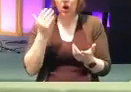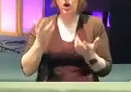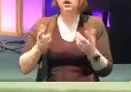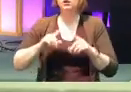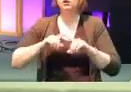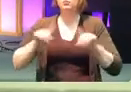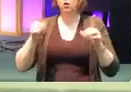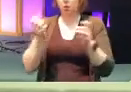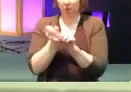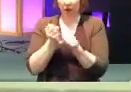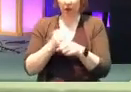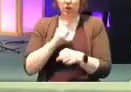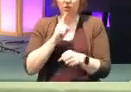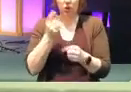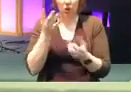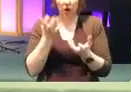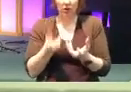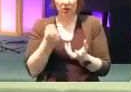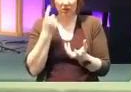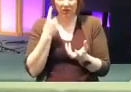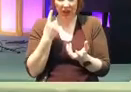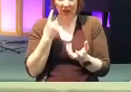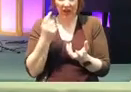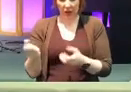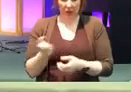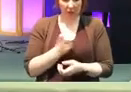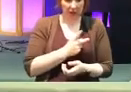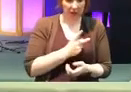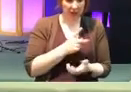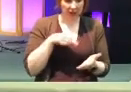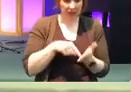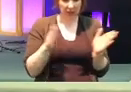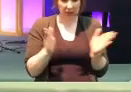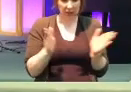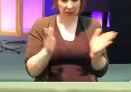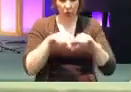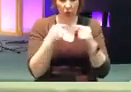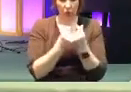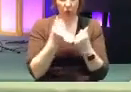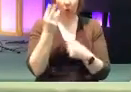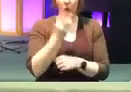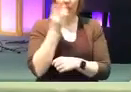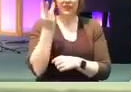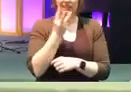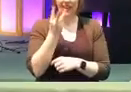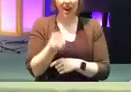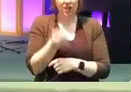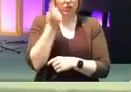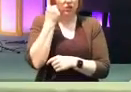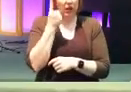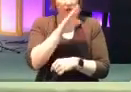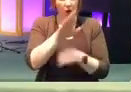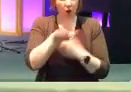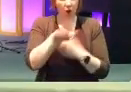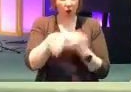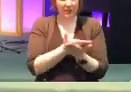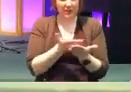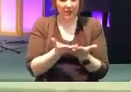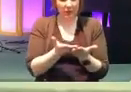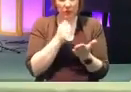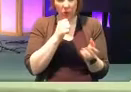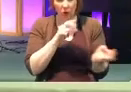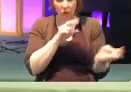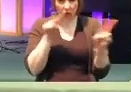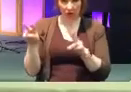is make sure that we understand, again, coming back, that's why we're doing this small group on Wednesdays, is an understanding of all those things so we don't have to look at